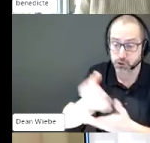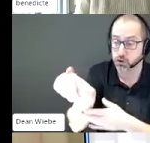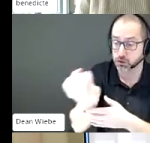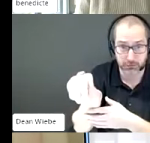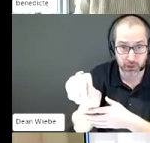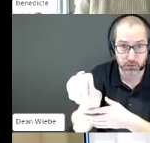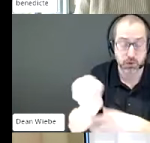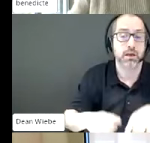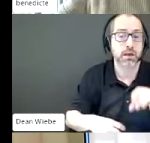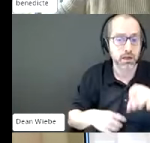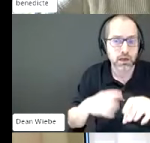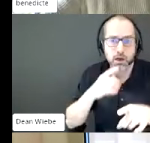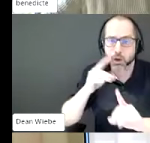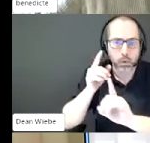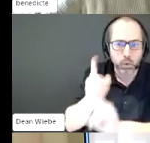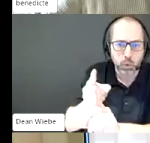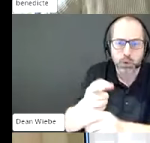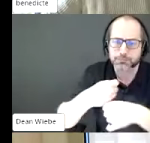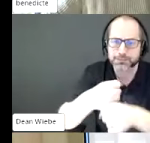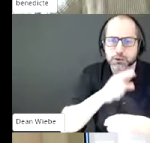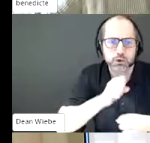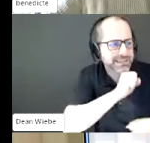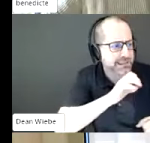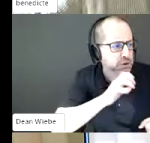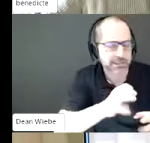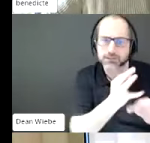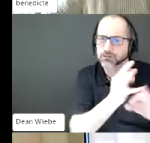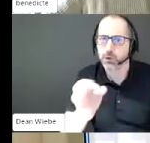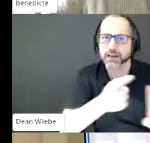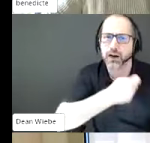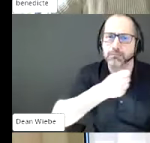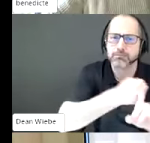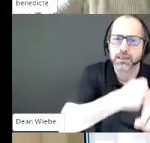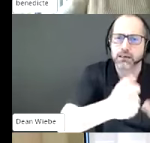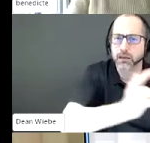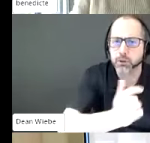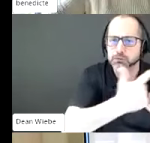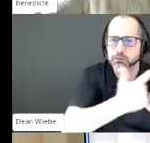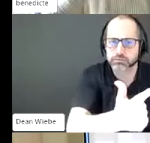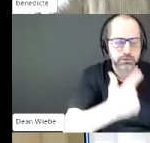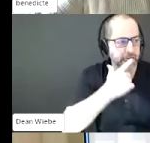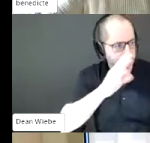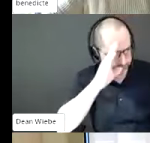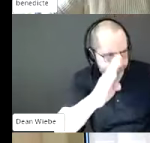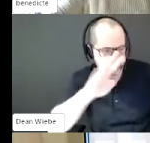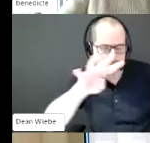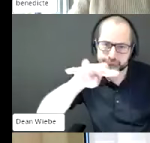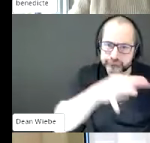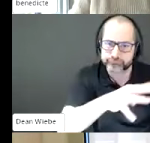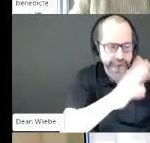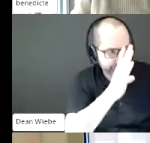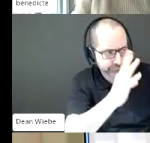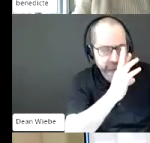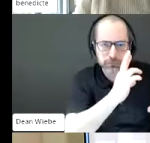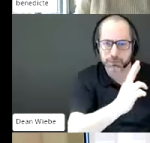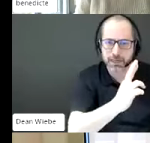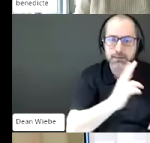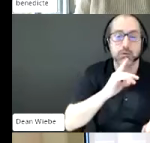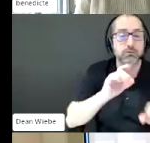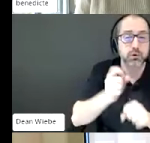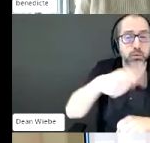sure that seniors are free from abuse, have a voice, and are safe and respected. So we do a lot of advocacy and education out